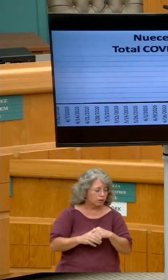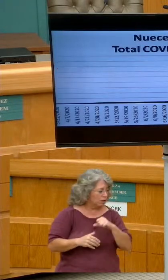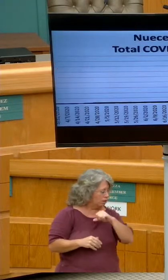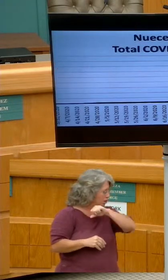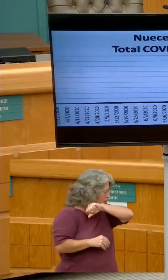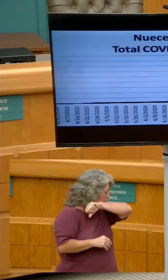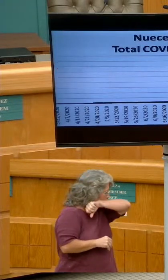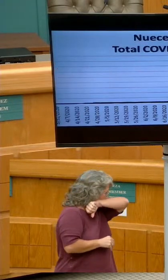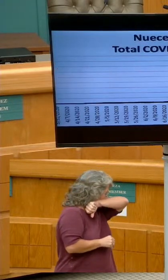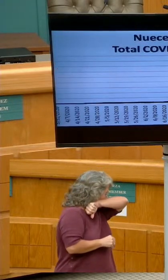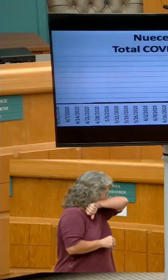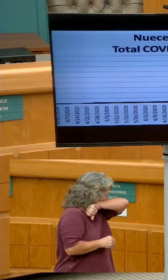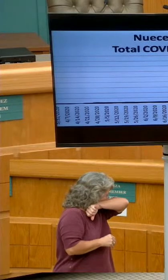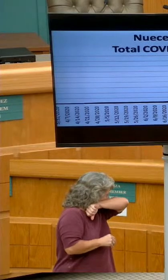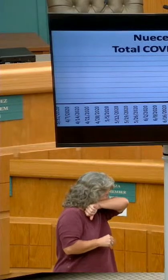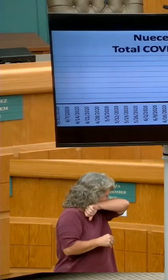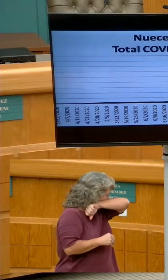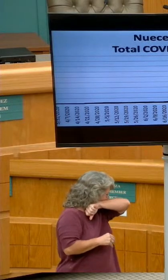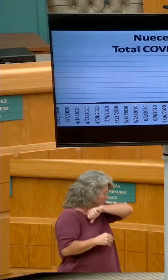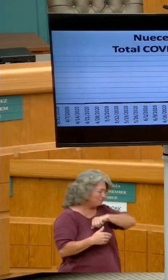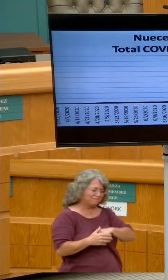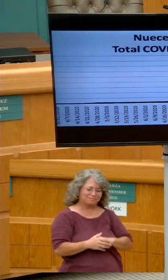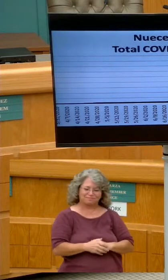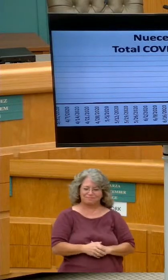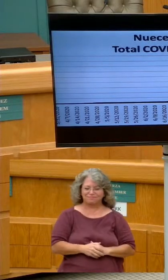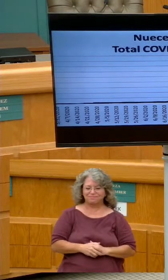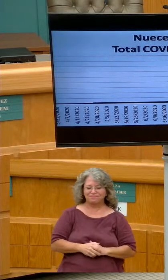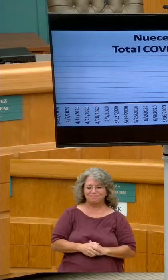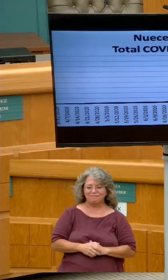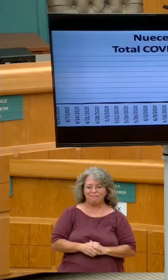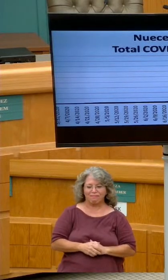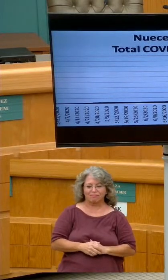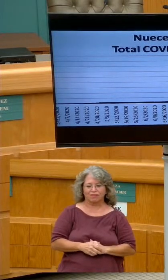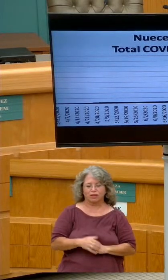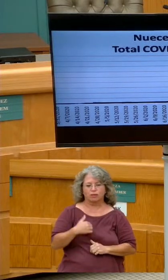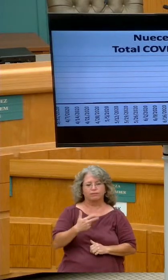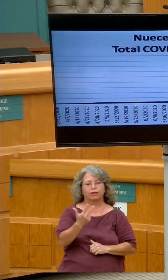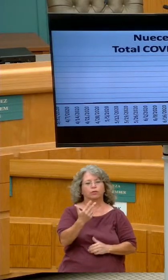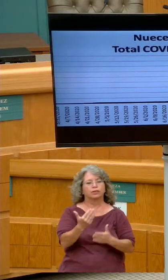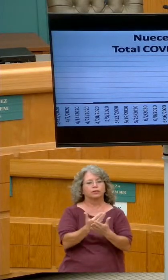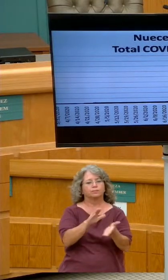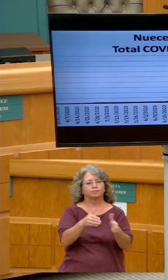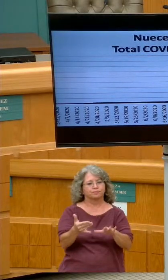slide. The total deaths, when you add in the 3 deaths today, is now at